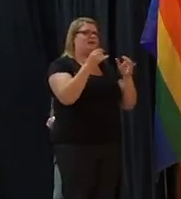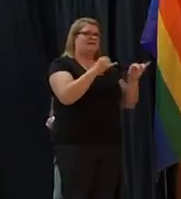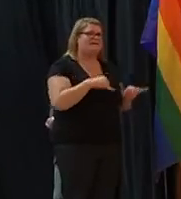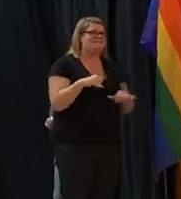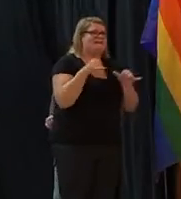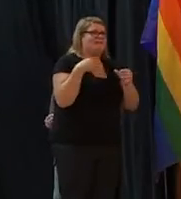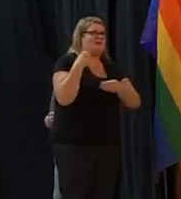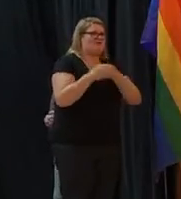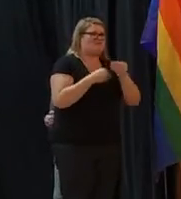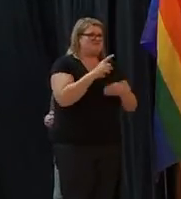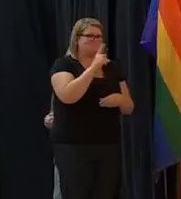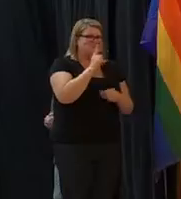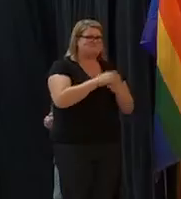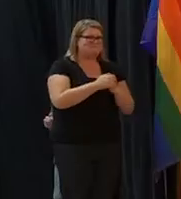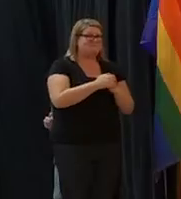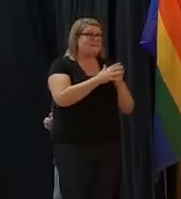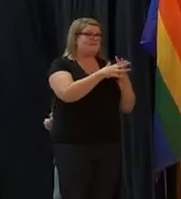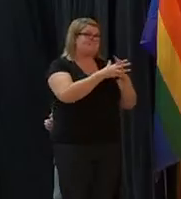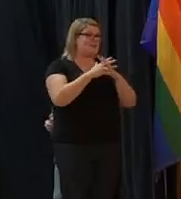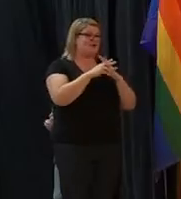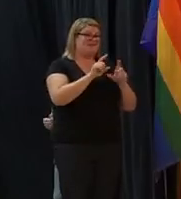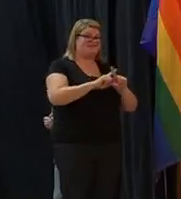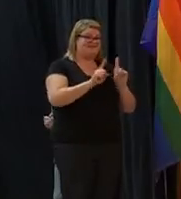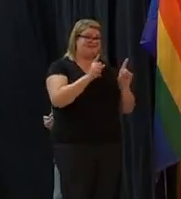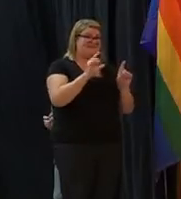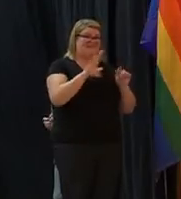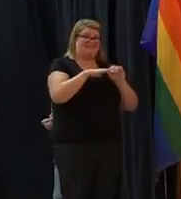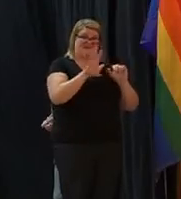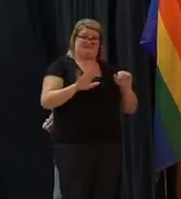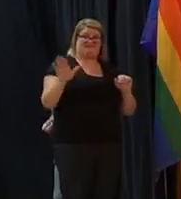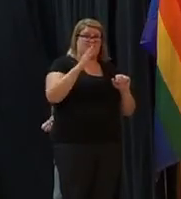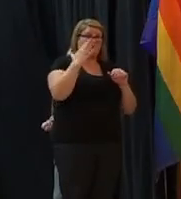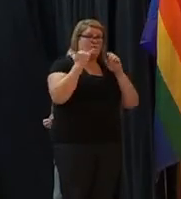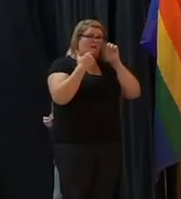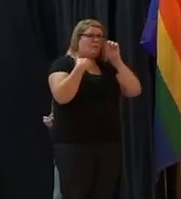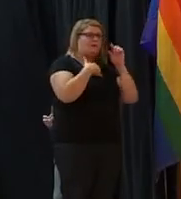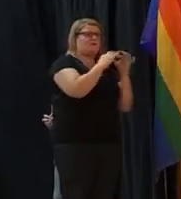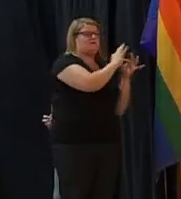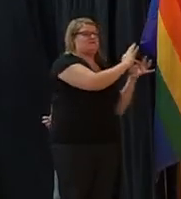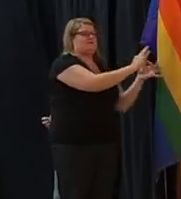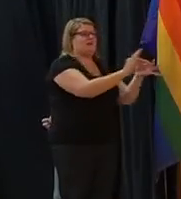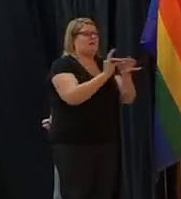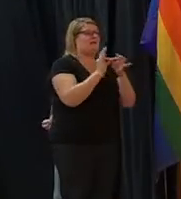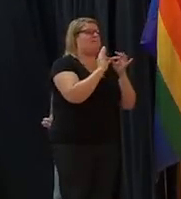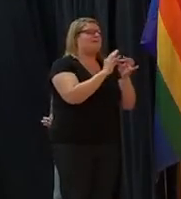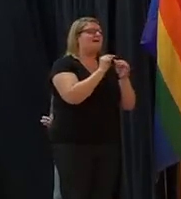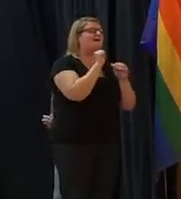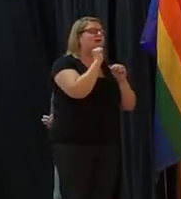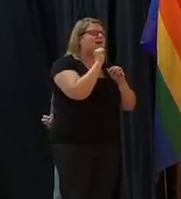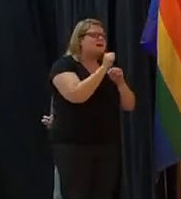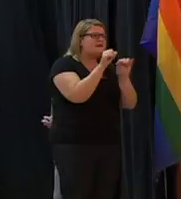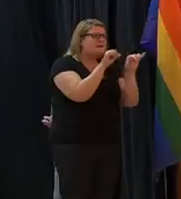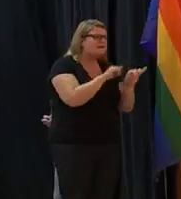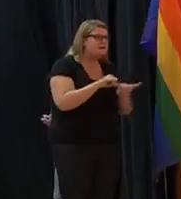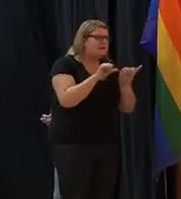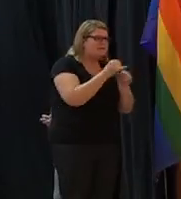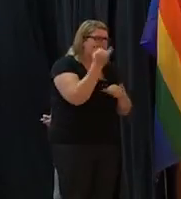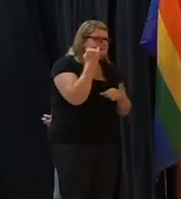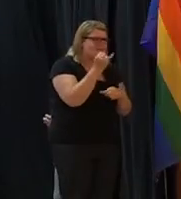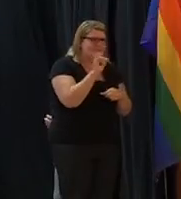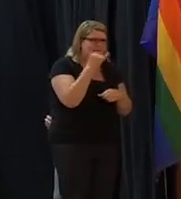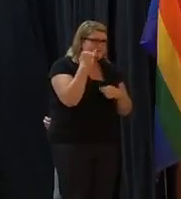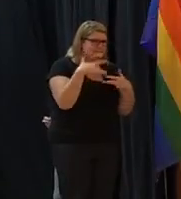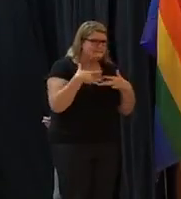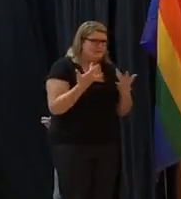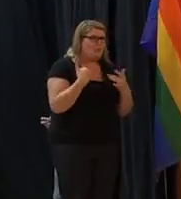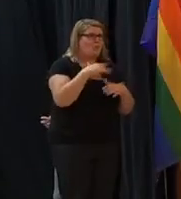common heritage. What makes us different is that we are united by an uncommon idea. The idea that we